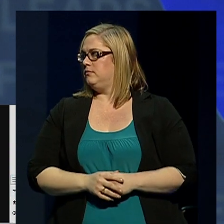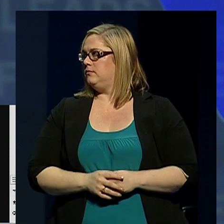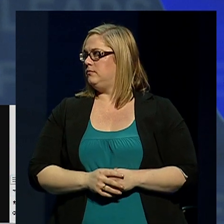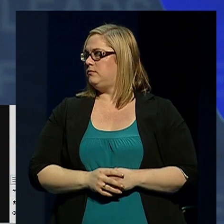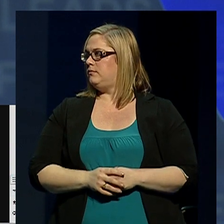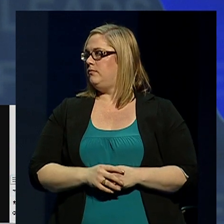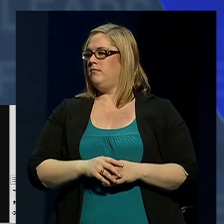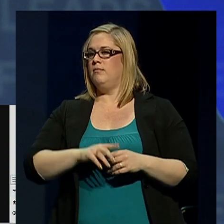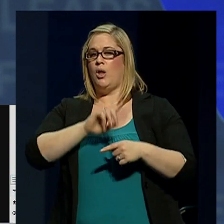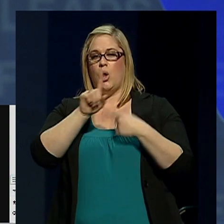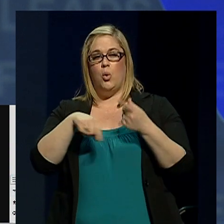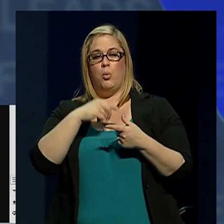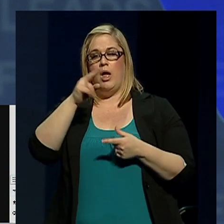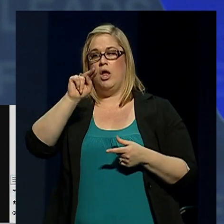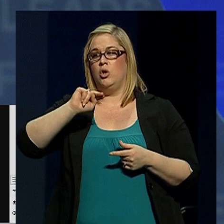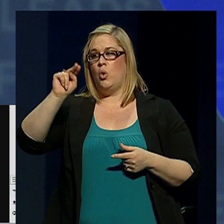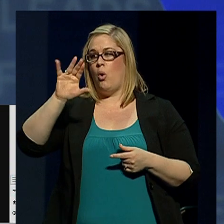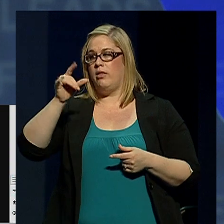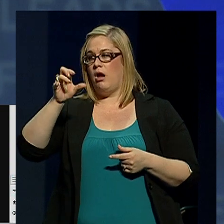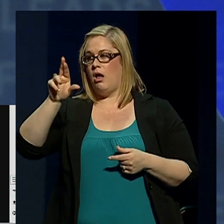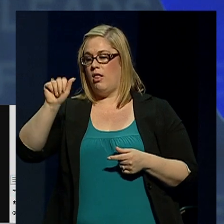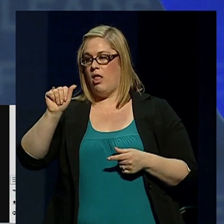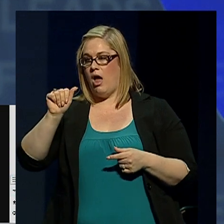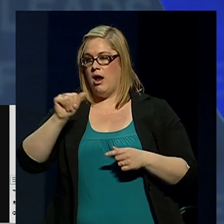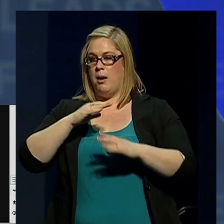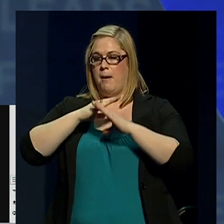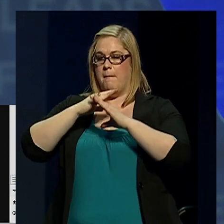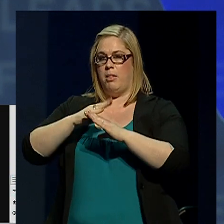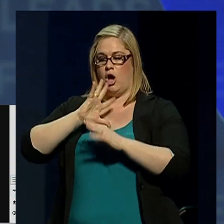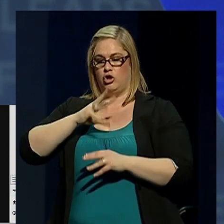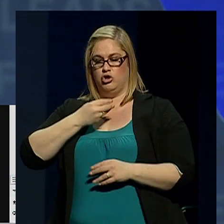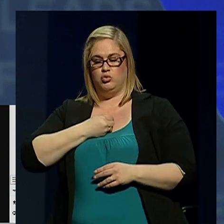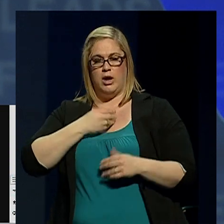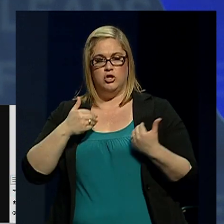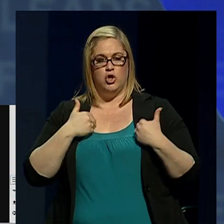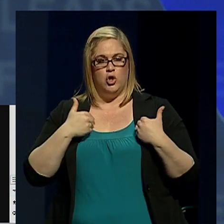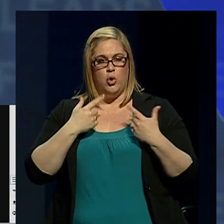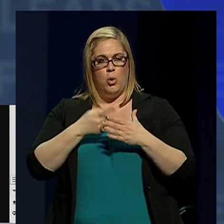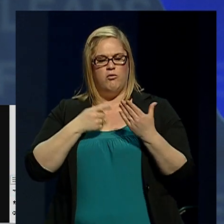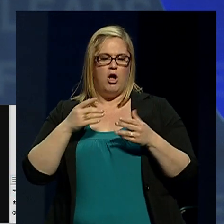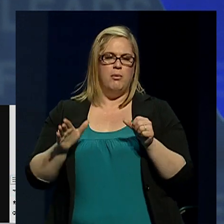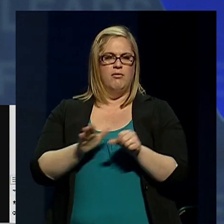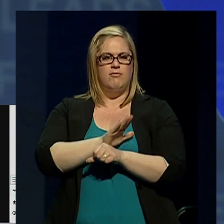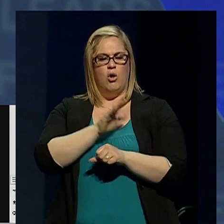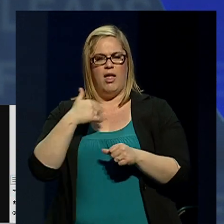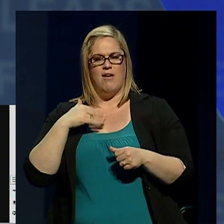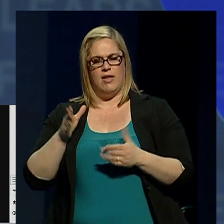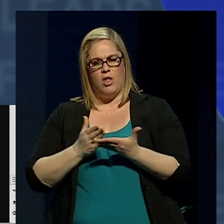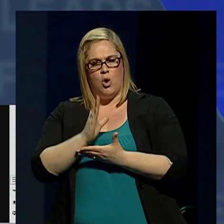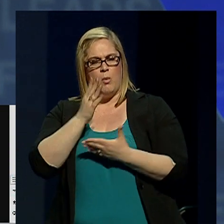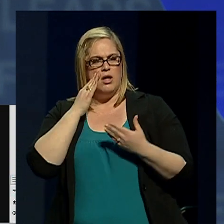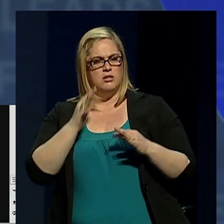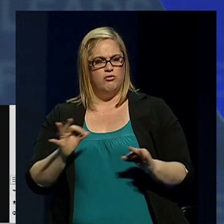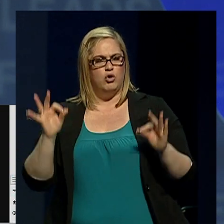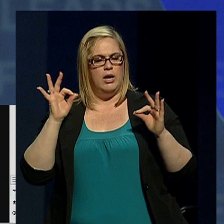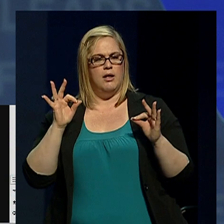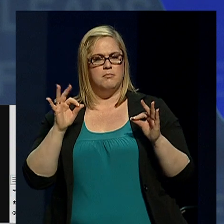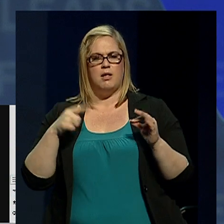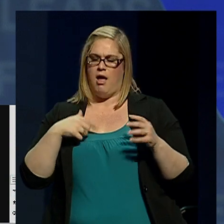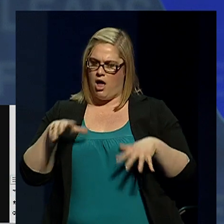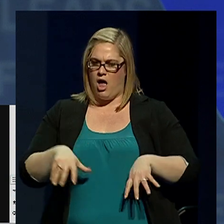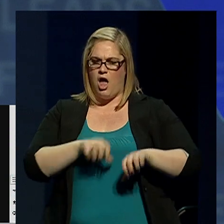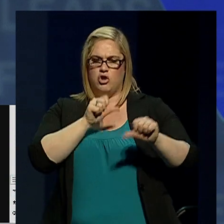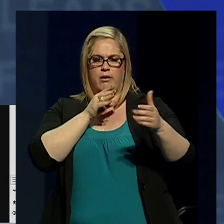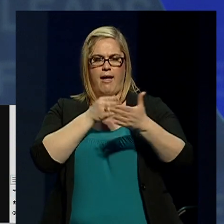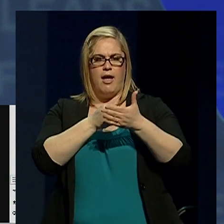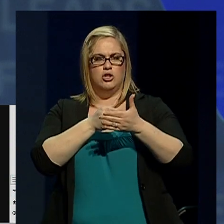And when North Carolina legislators blocked our transgender youth from fully exercising their rights and freedoms, I took action